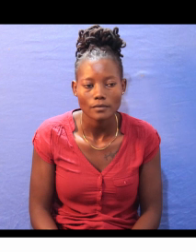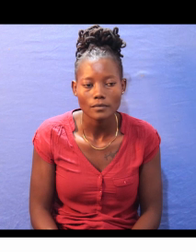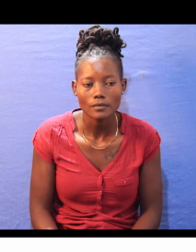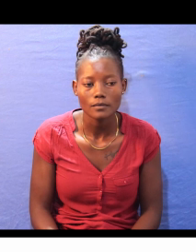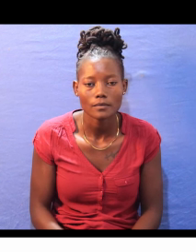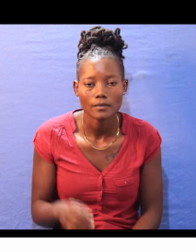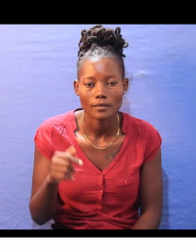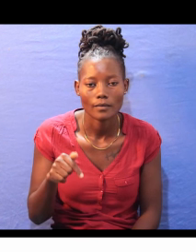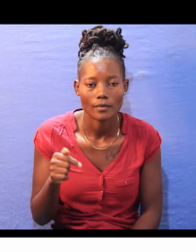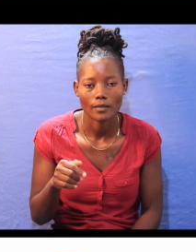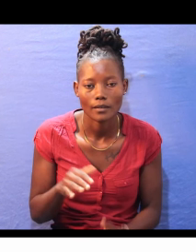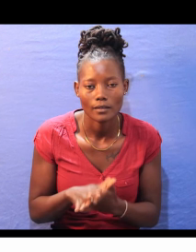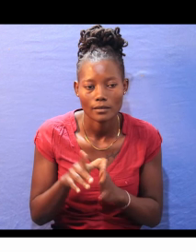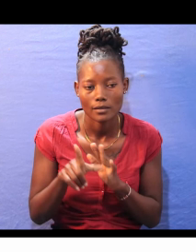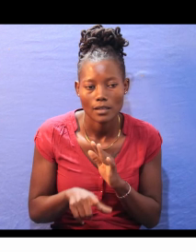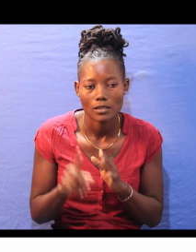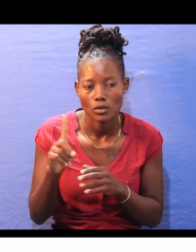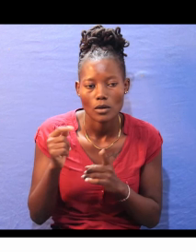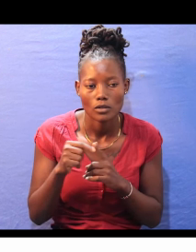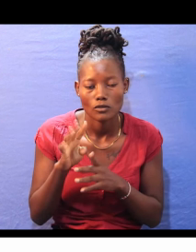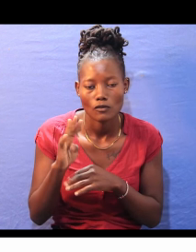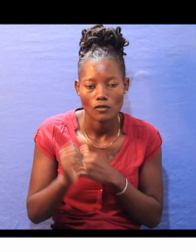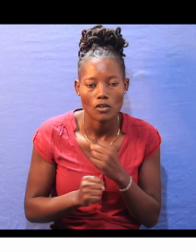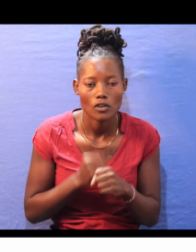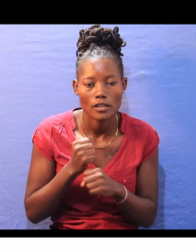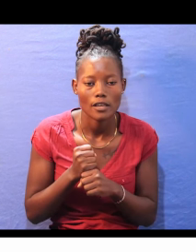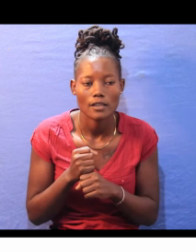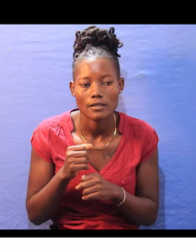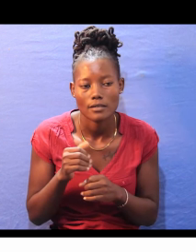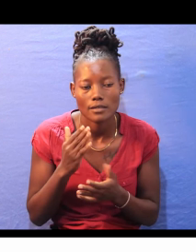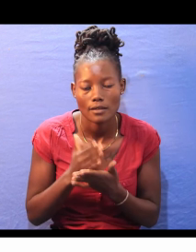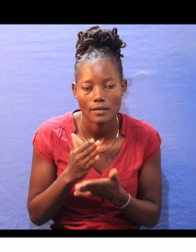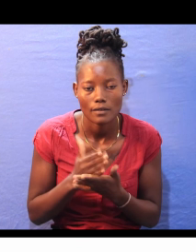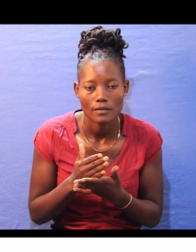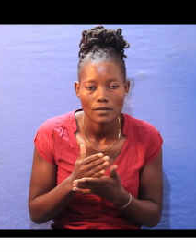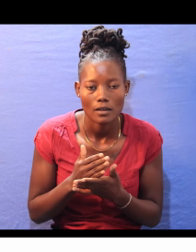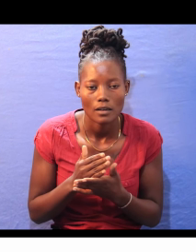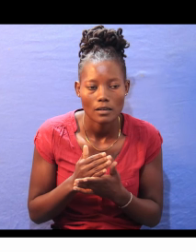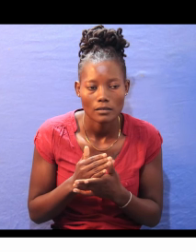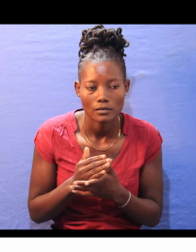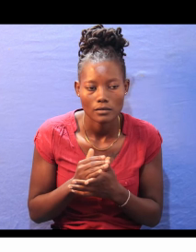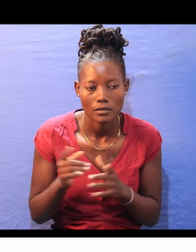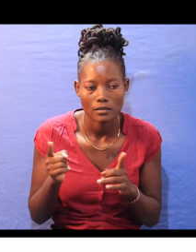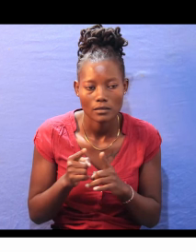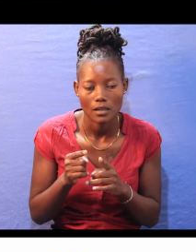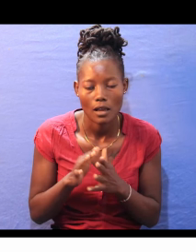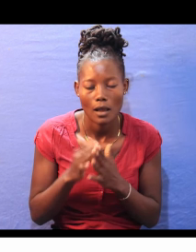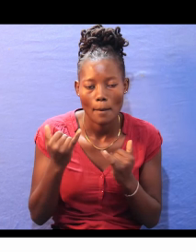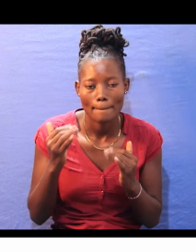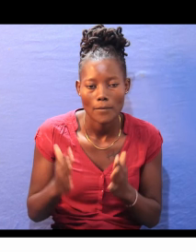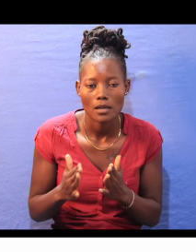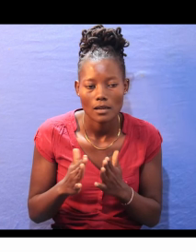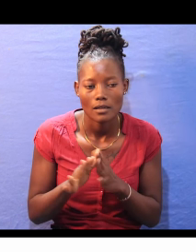This period is going to last 1 to 4 years in adults. In fact, many of our adult athletes never really get beyond this